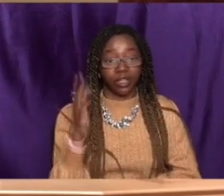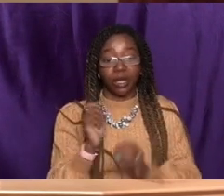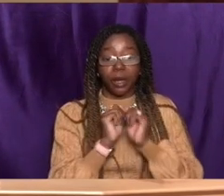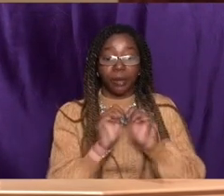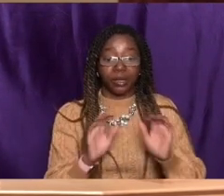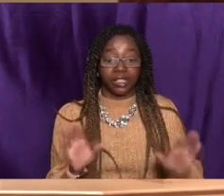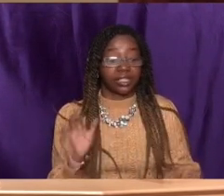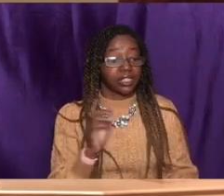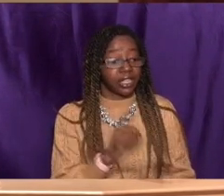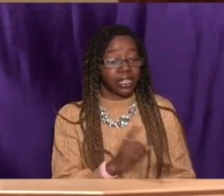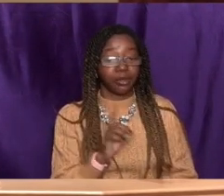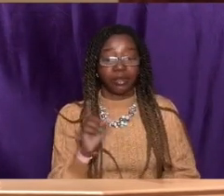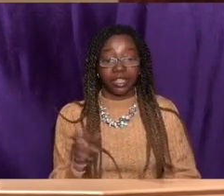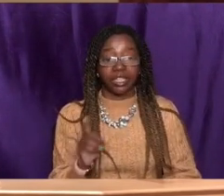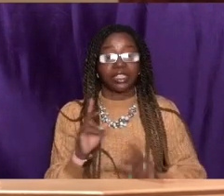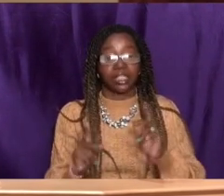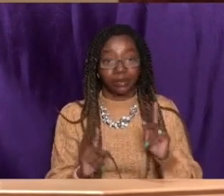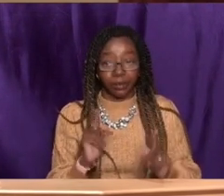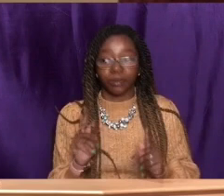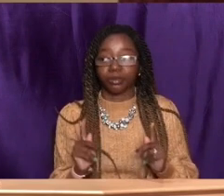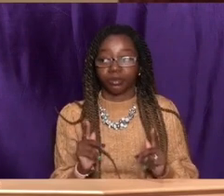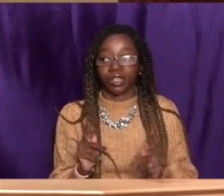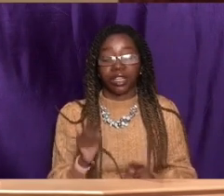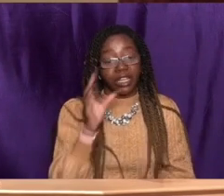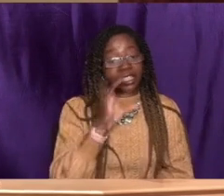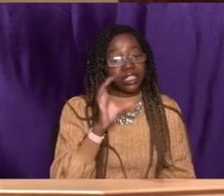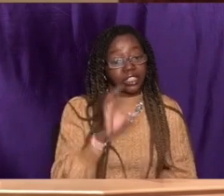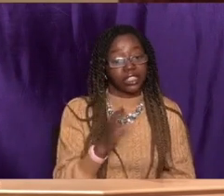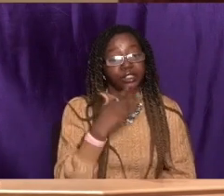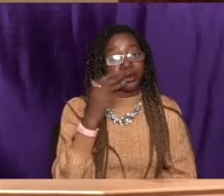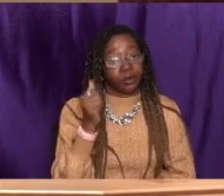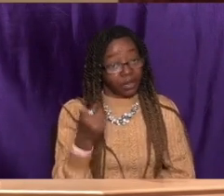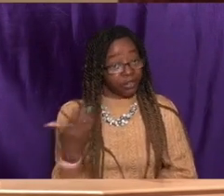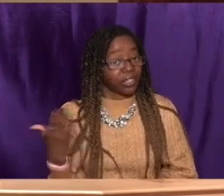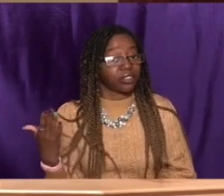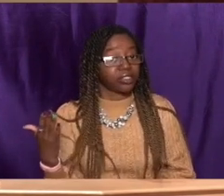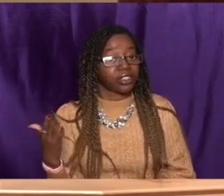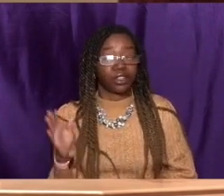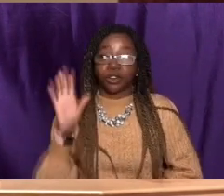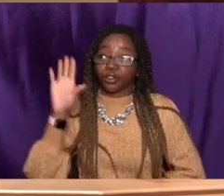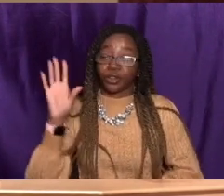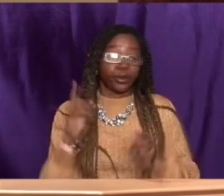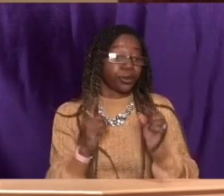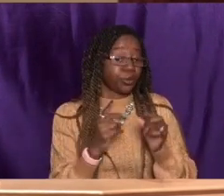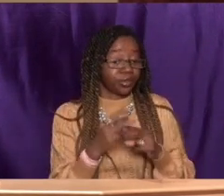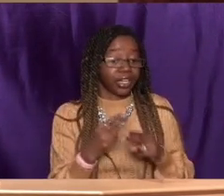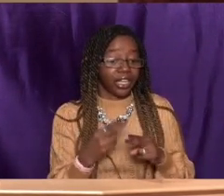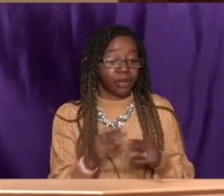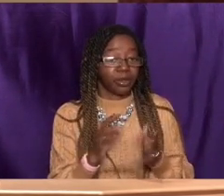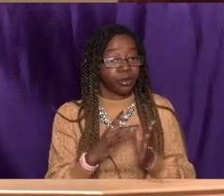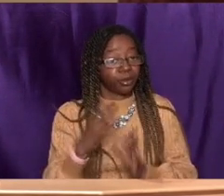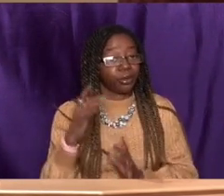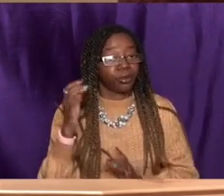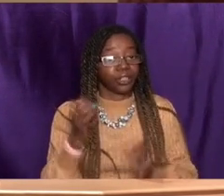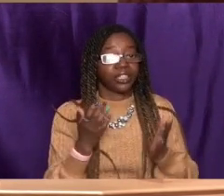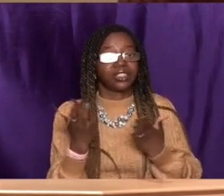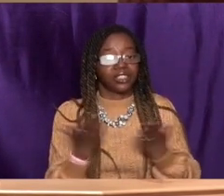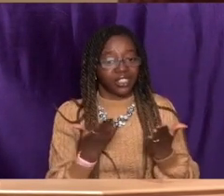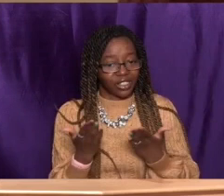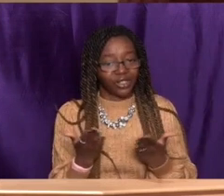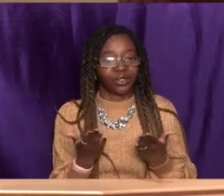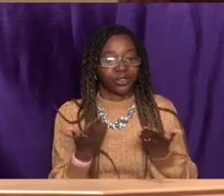blessing to him and his people as they seek to do greater things for your name and your glory. It's your servant's